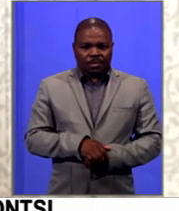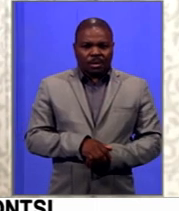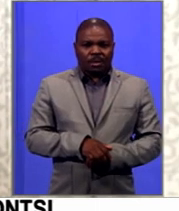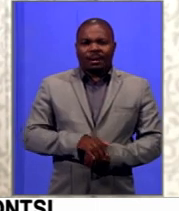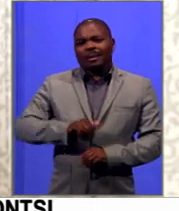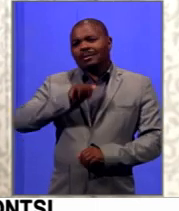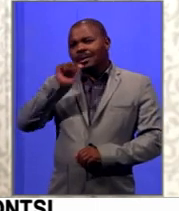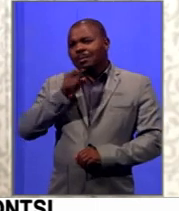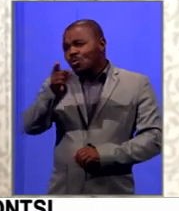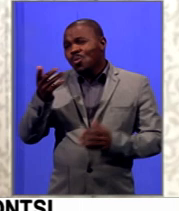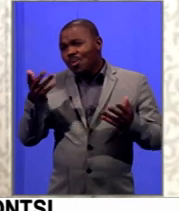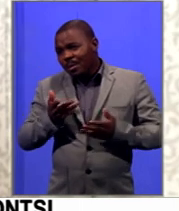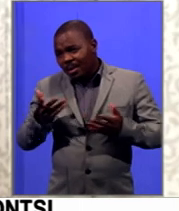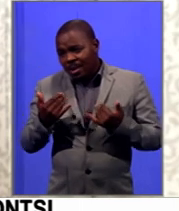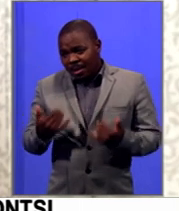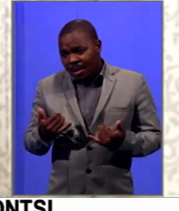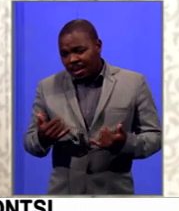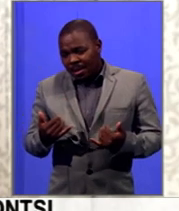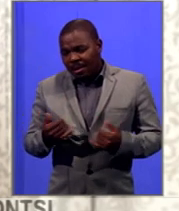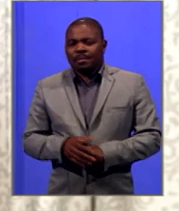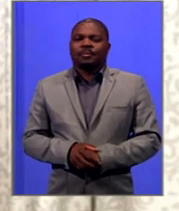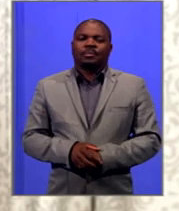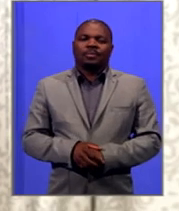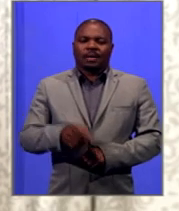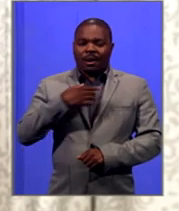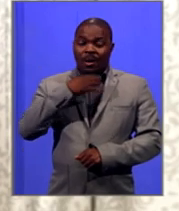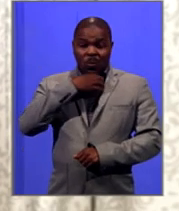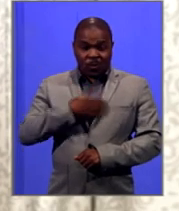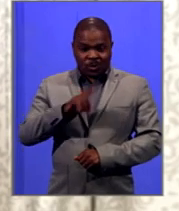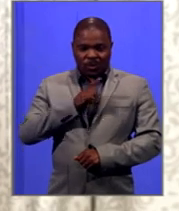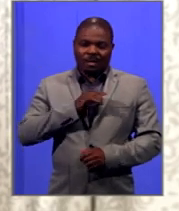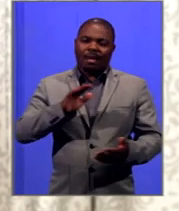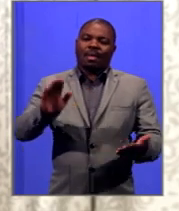Wherever you are at this time, I wish you a